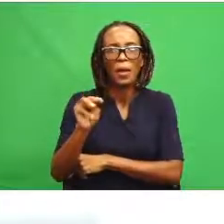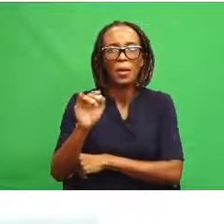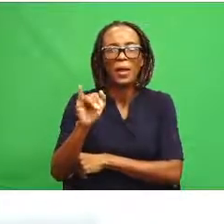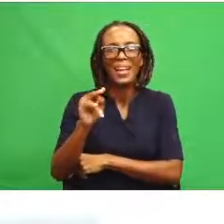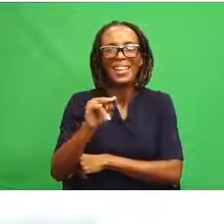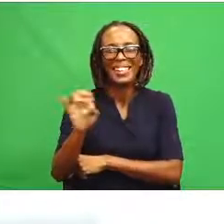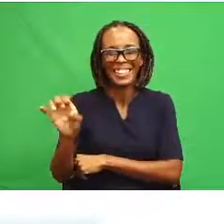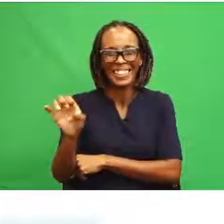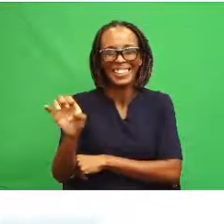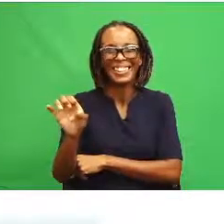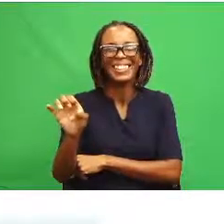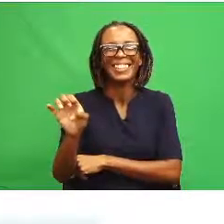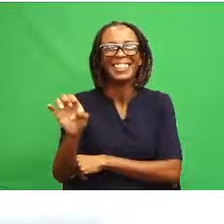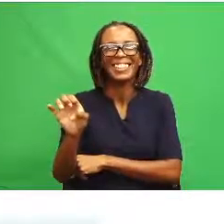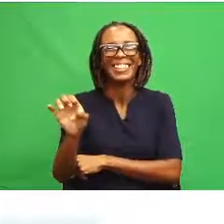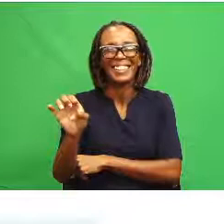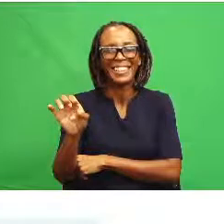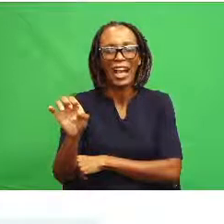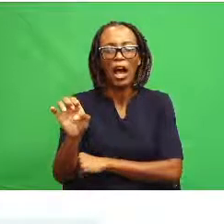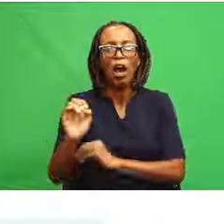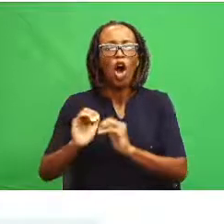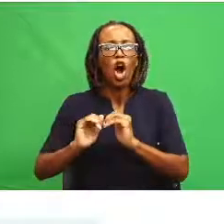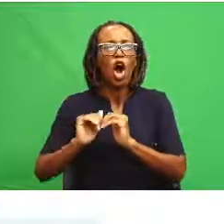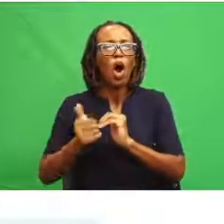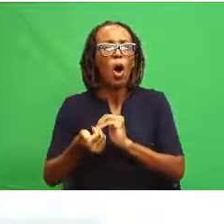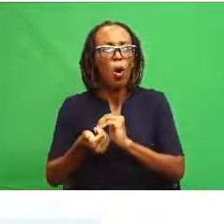Sorry. What are the steps?